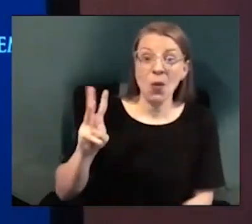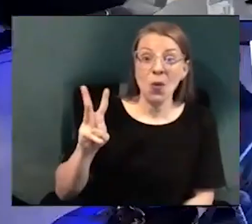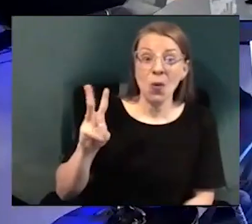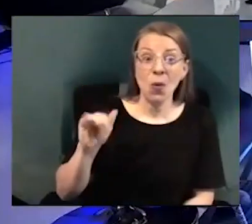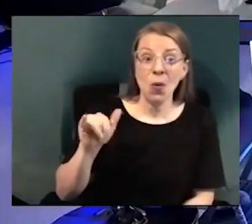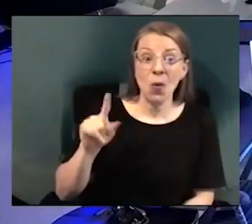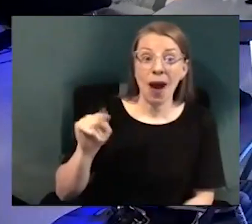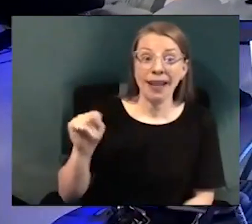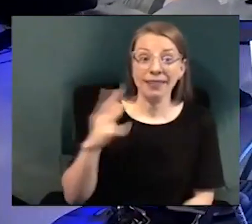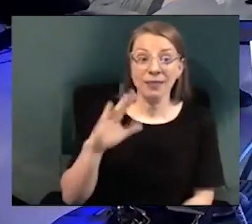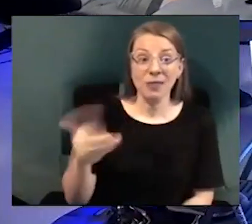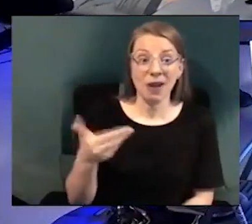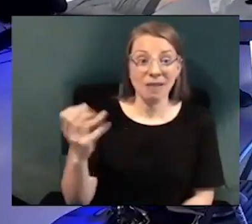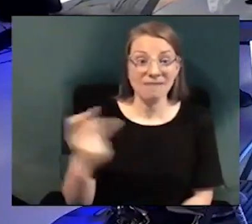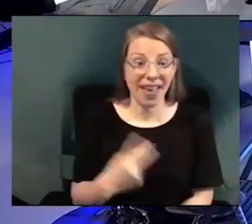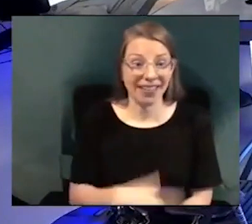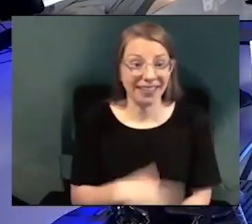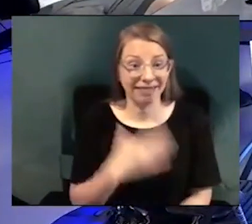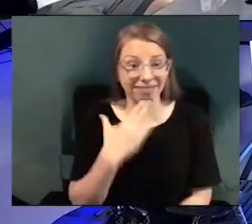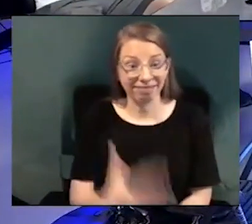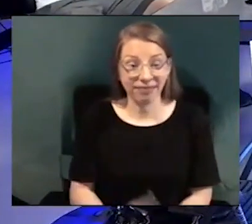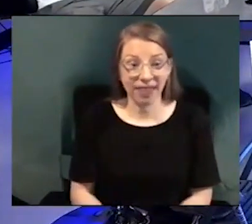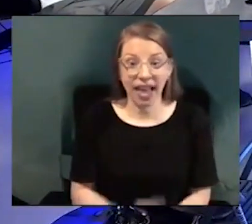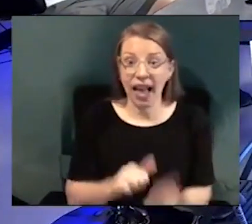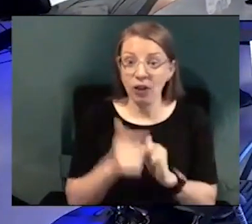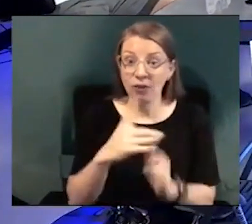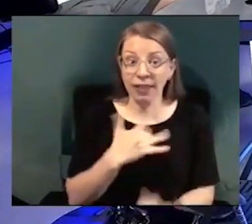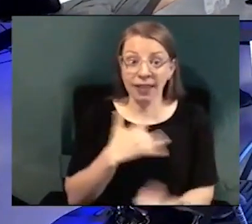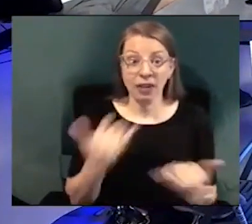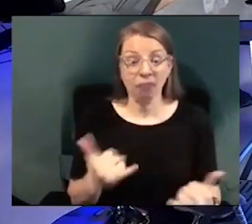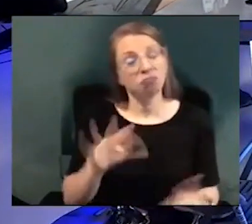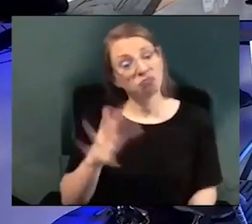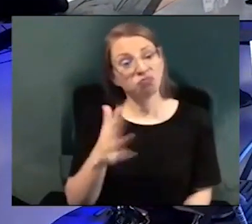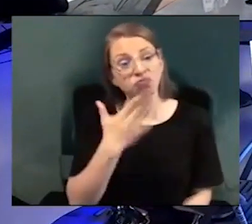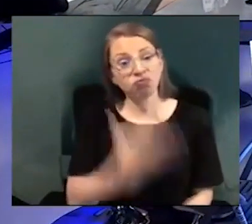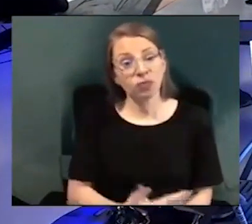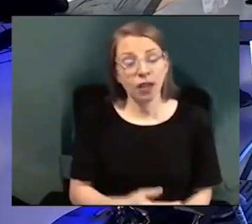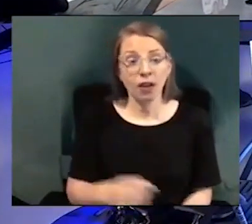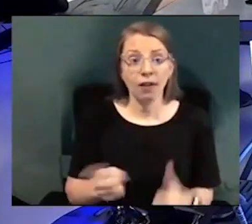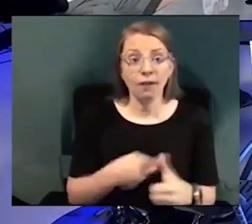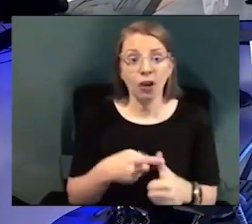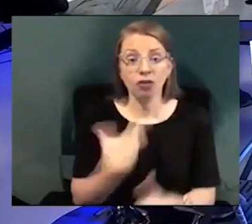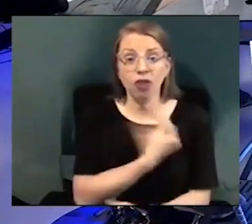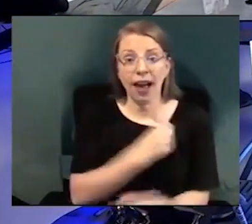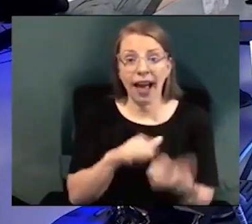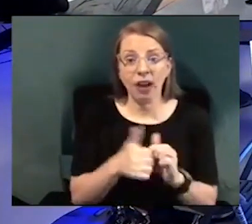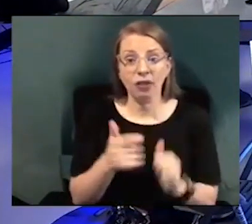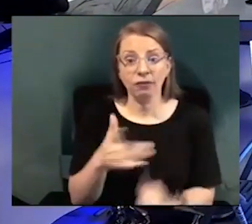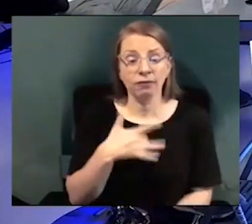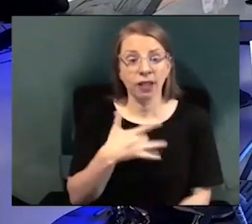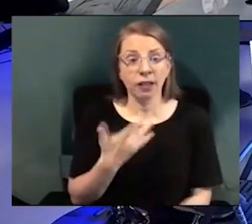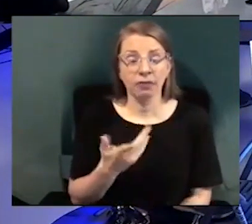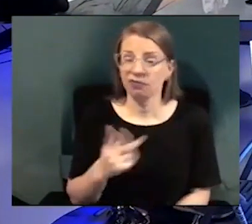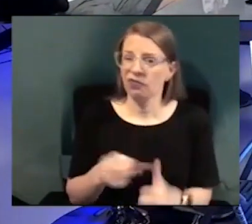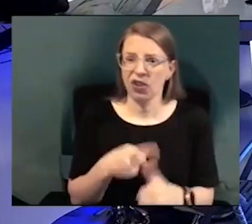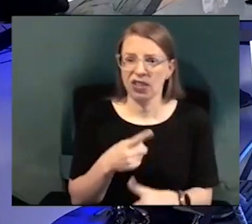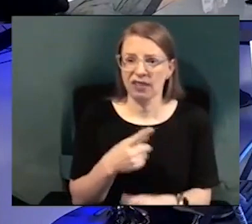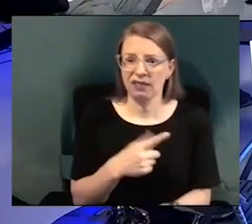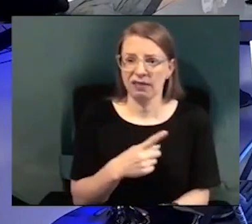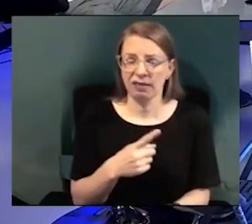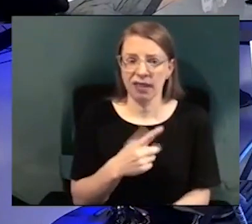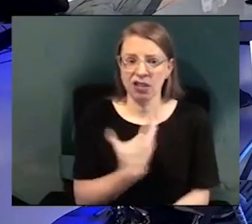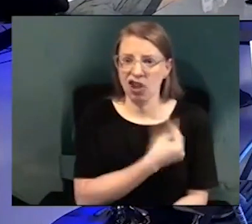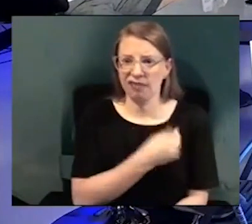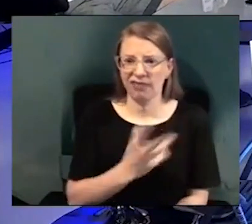We're happy to have it. How you feeling today? Pretty good. How did you feel after your first shot? I felt fine after my first shot. No soreness, nothing like